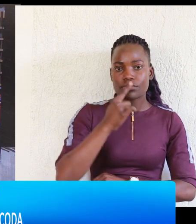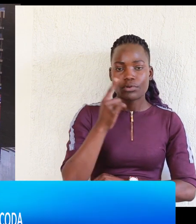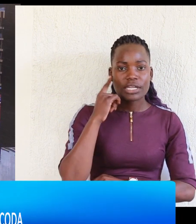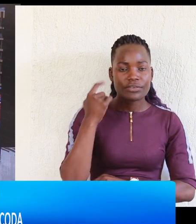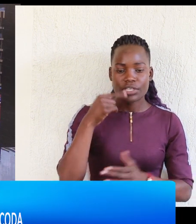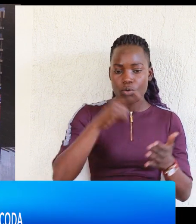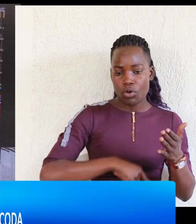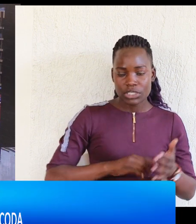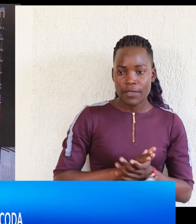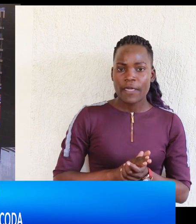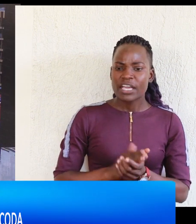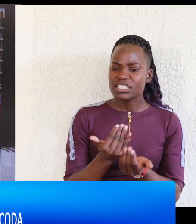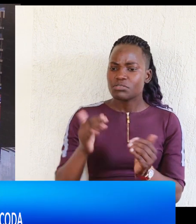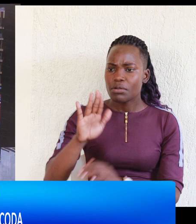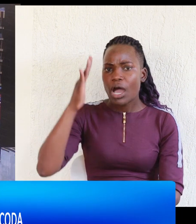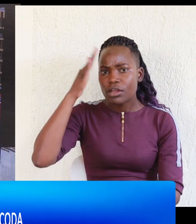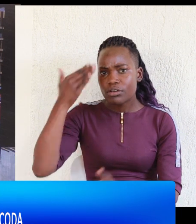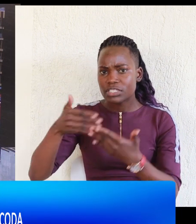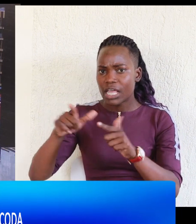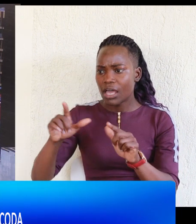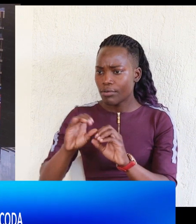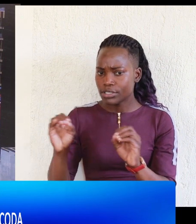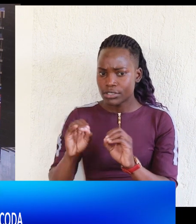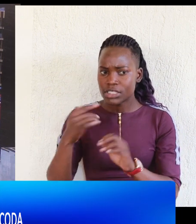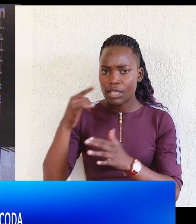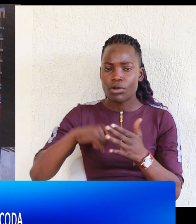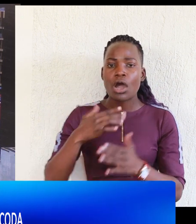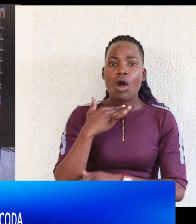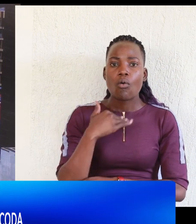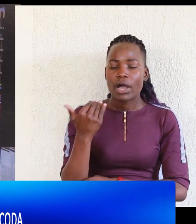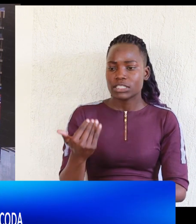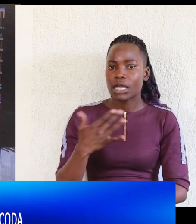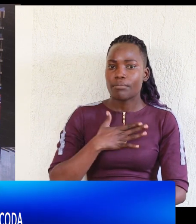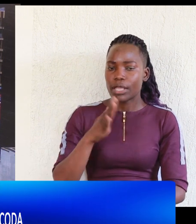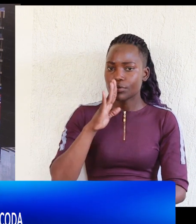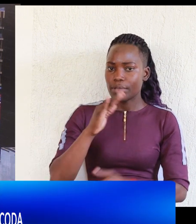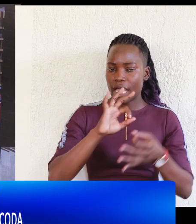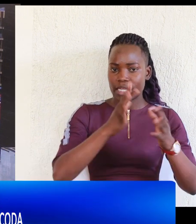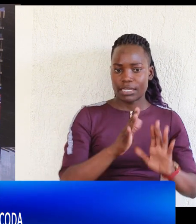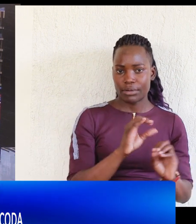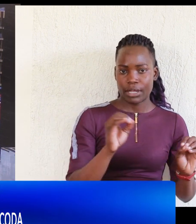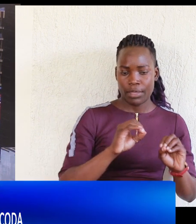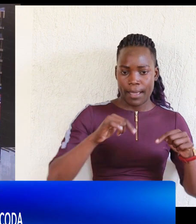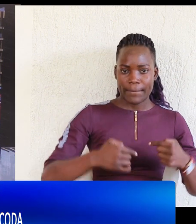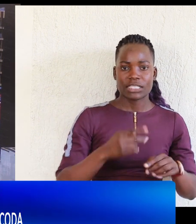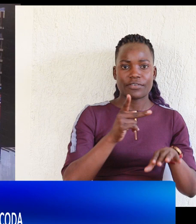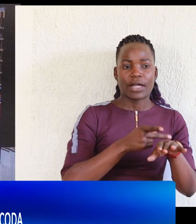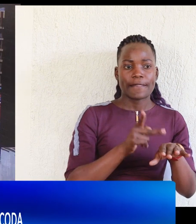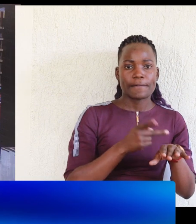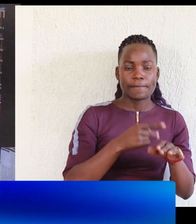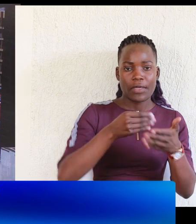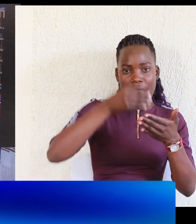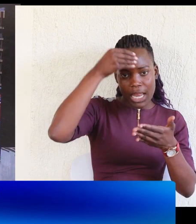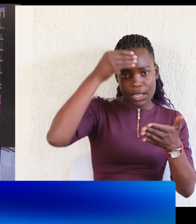kids should know sign language. They're like, I don't want my child to be an interpreter. And I'm like, no. Imagine if I'm a Kikuyu, I get